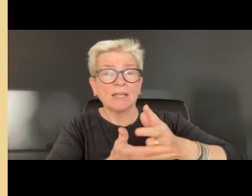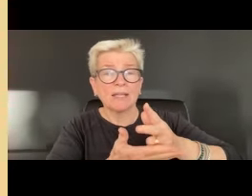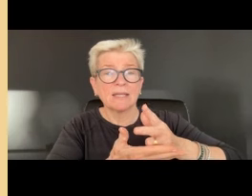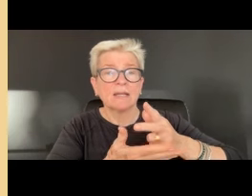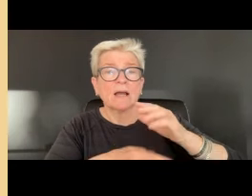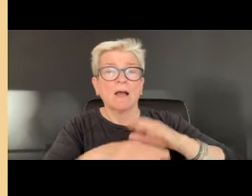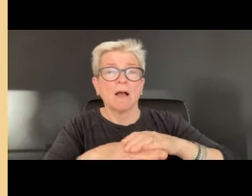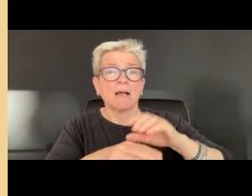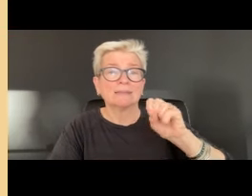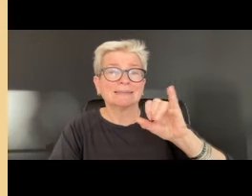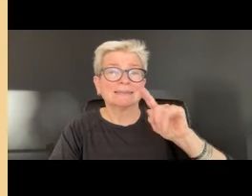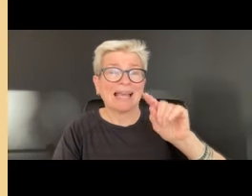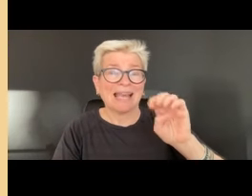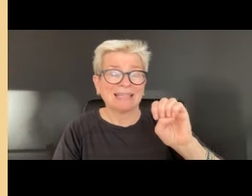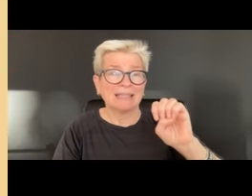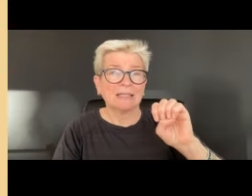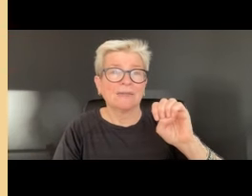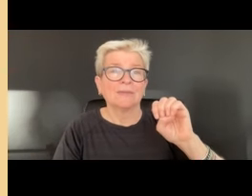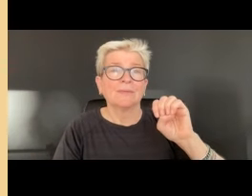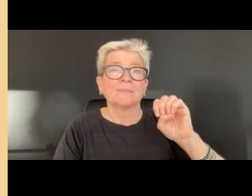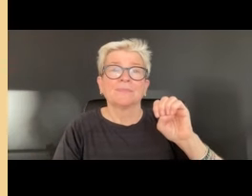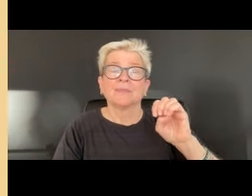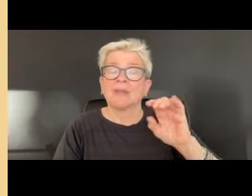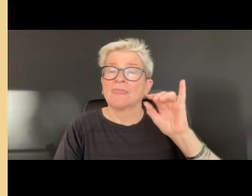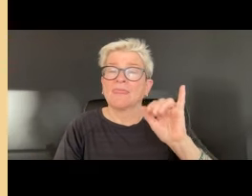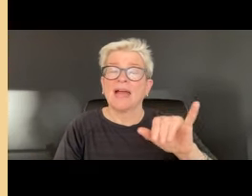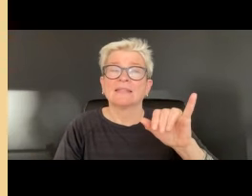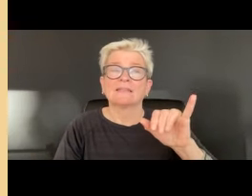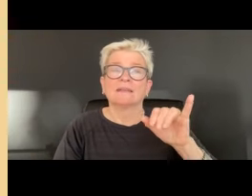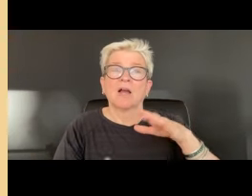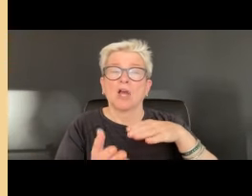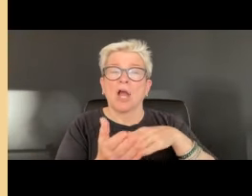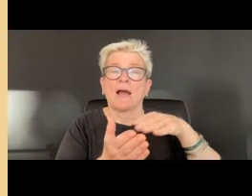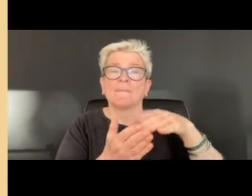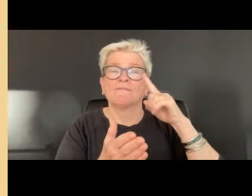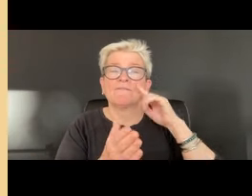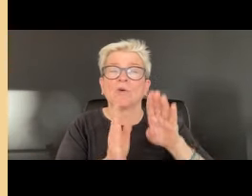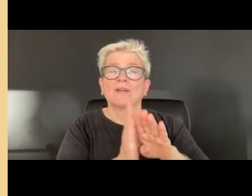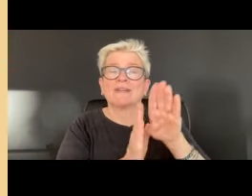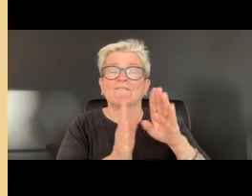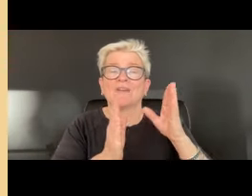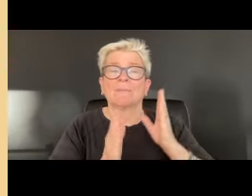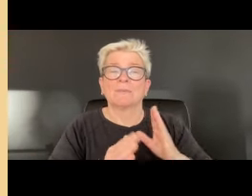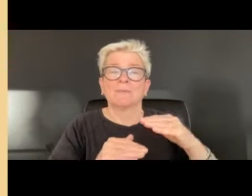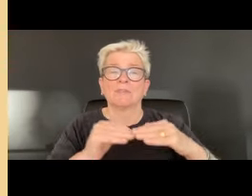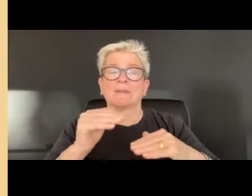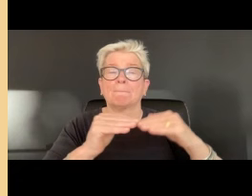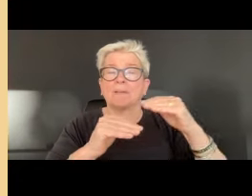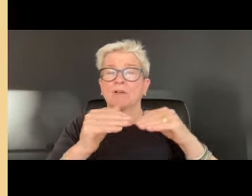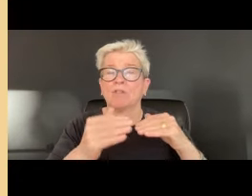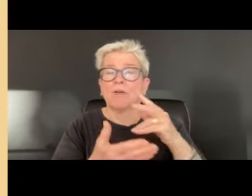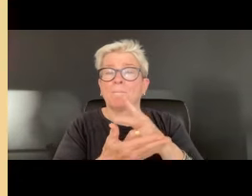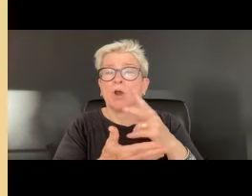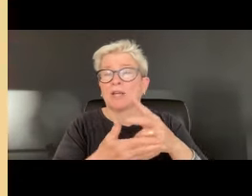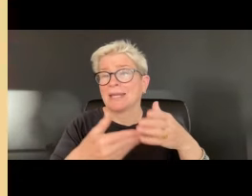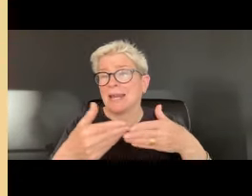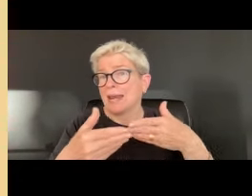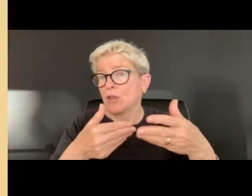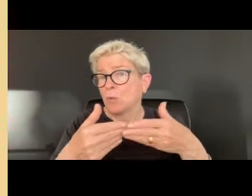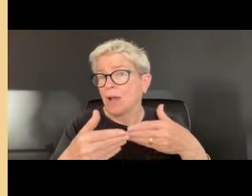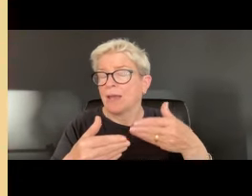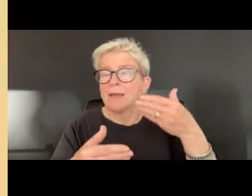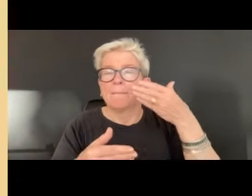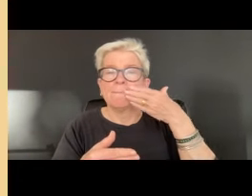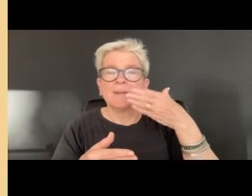site, that it is quite common for developers to build that parking nonetheless, because that is